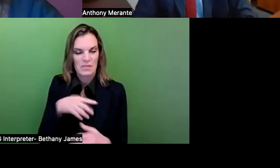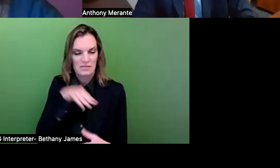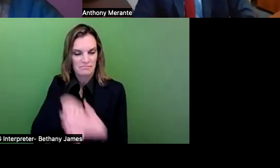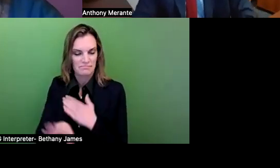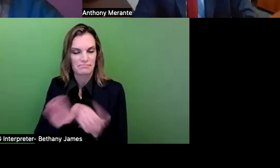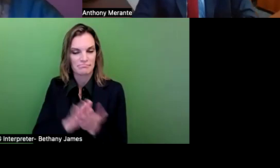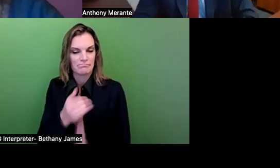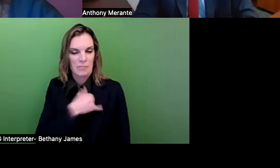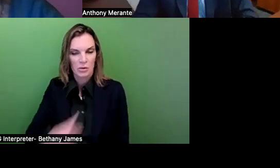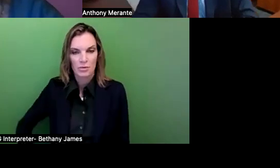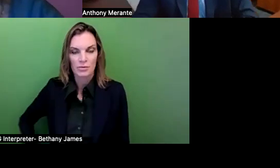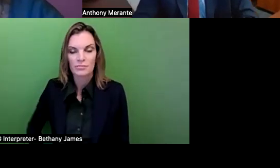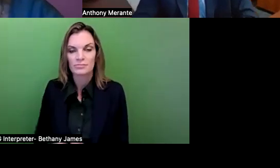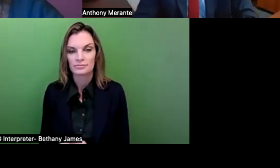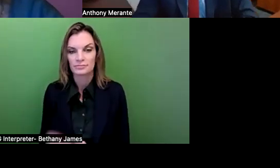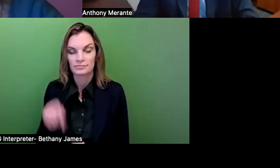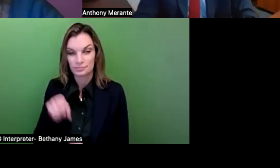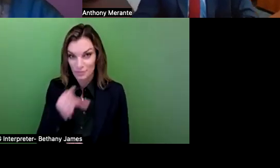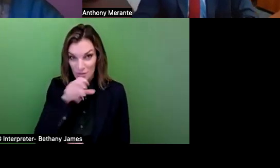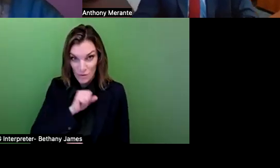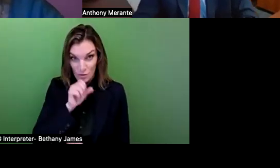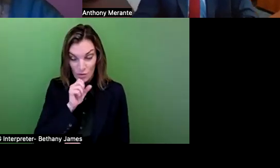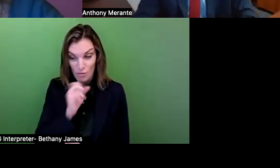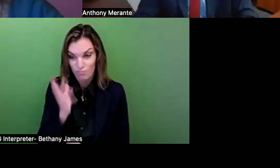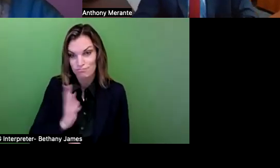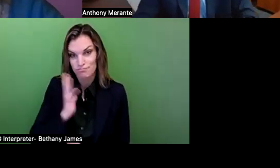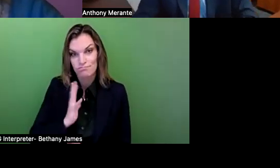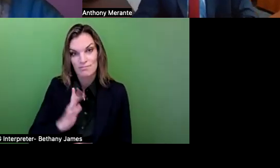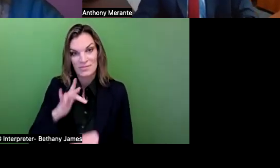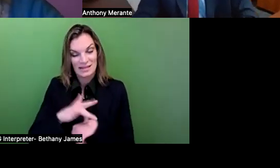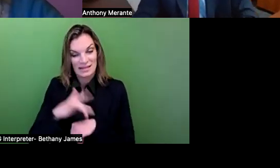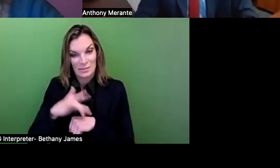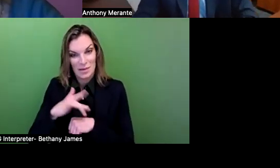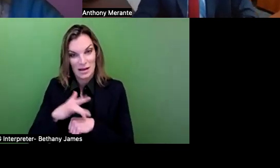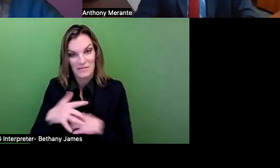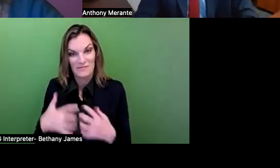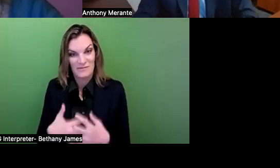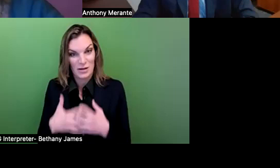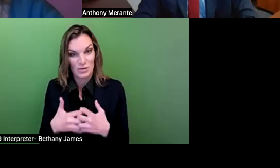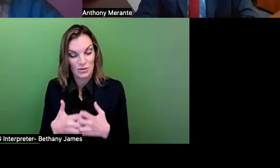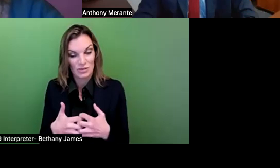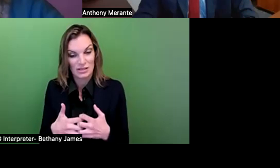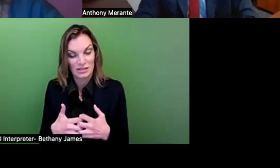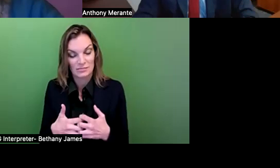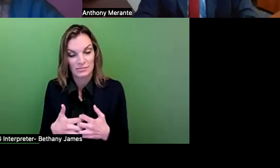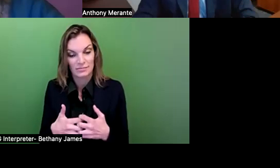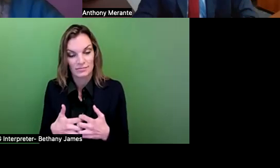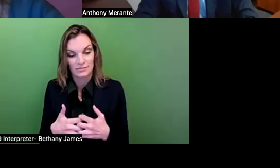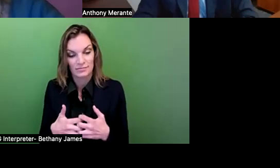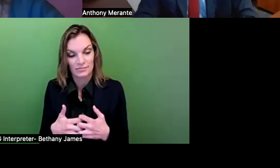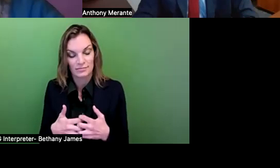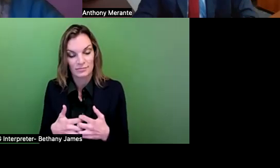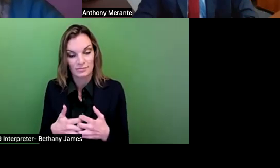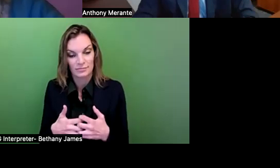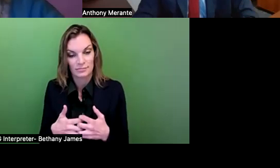take all the old contaminated factories that used to be on the water's edge, and we were able to take that